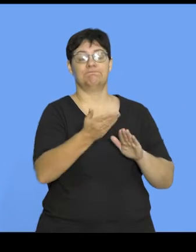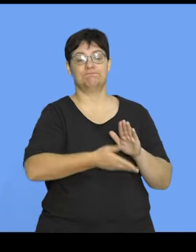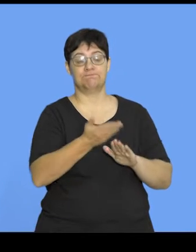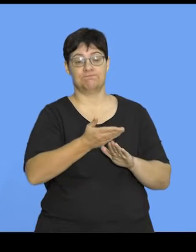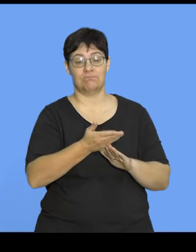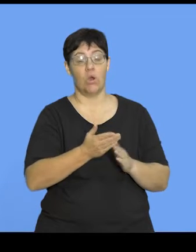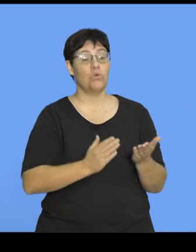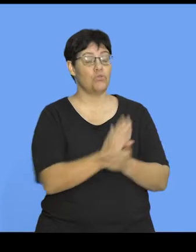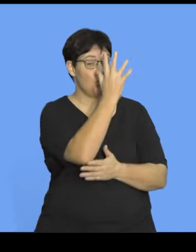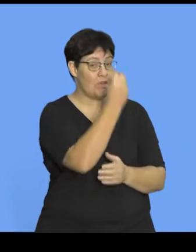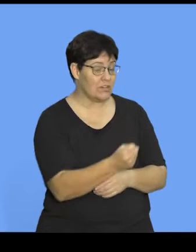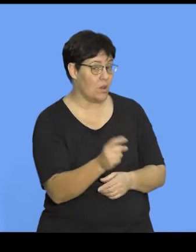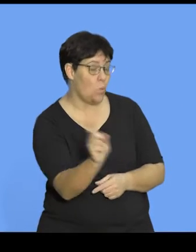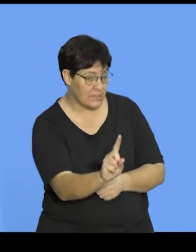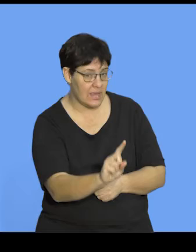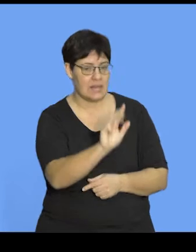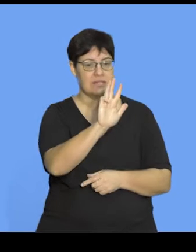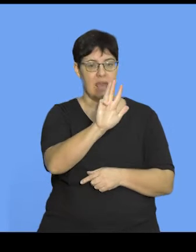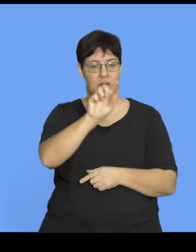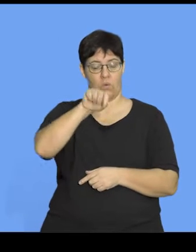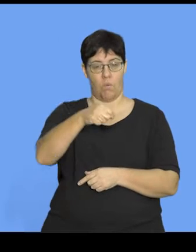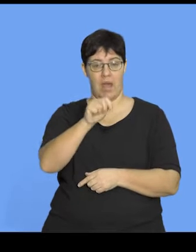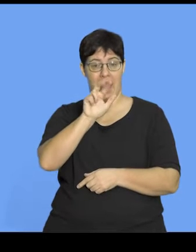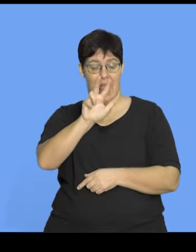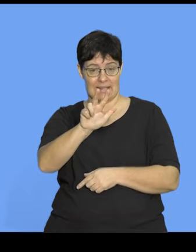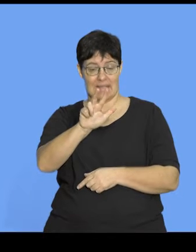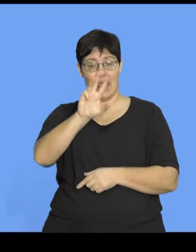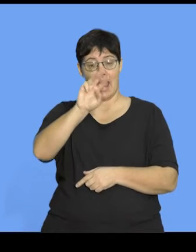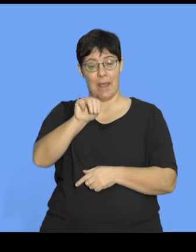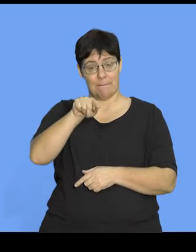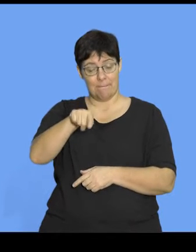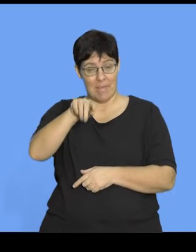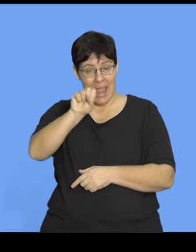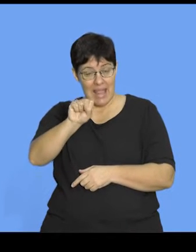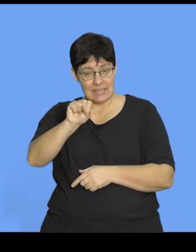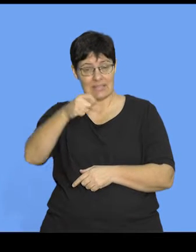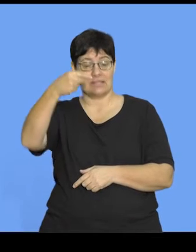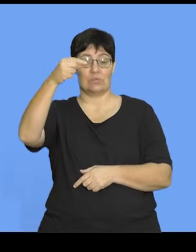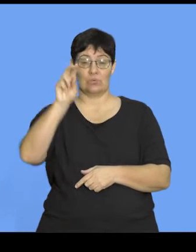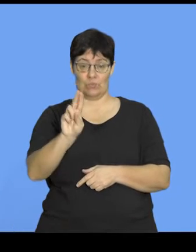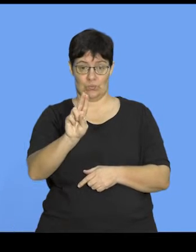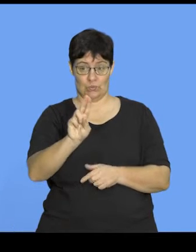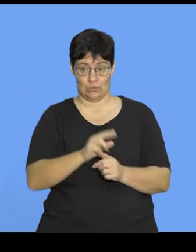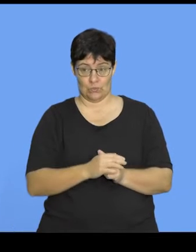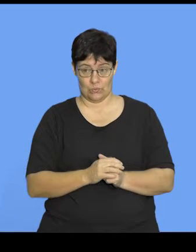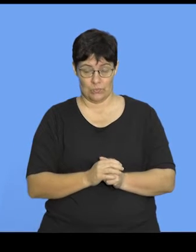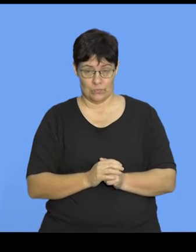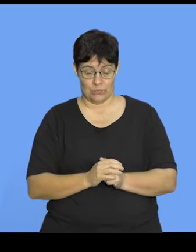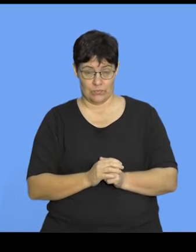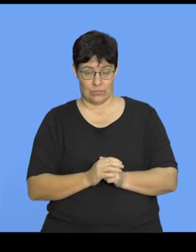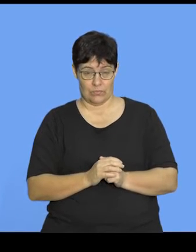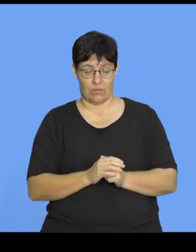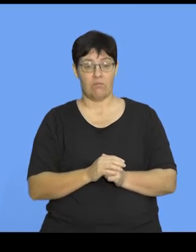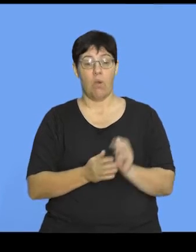gravity is 9,8 meters per second squared. If you go to